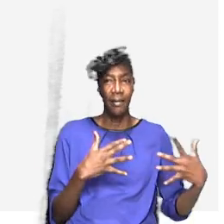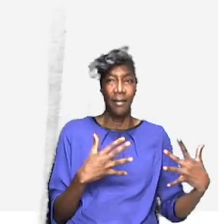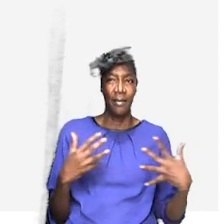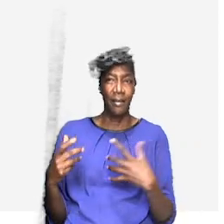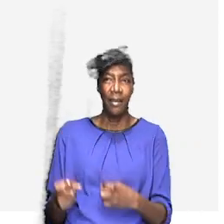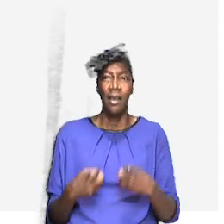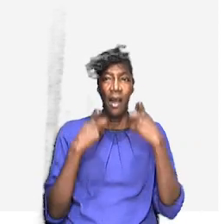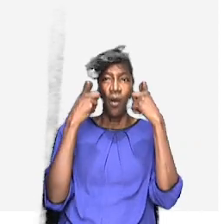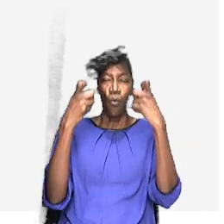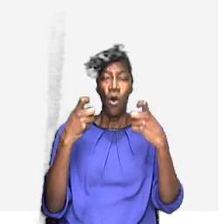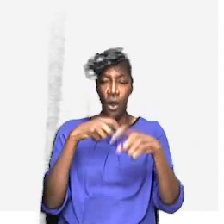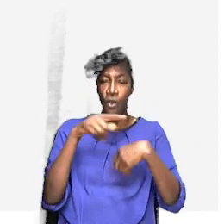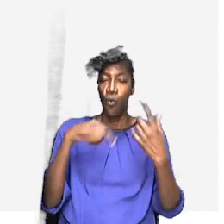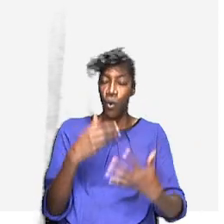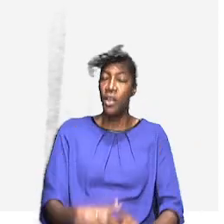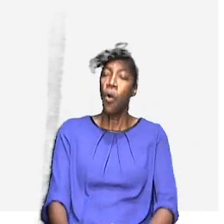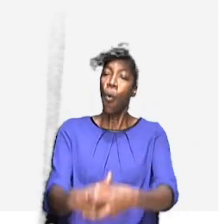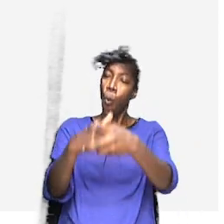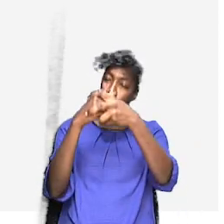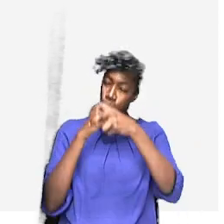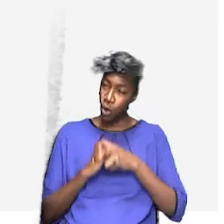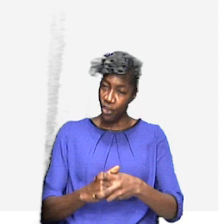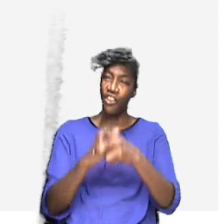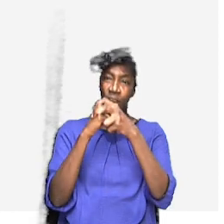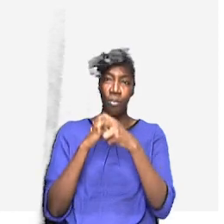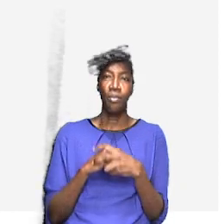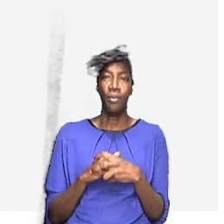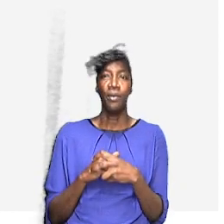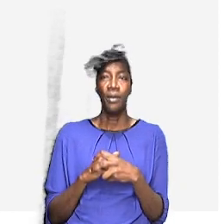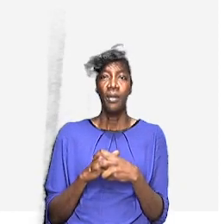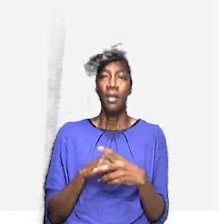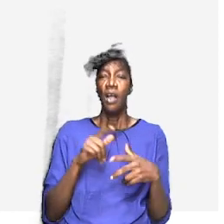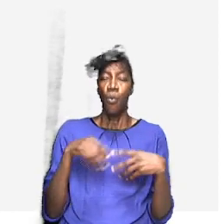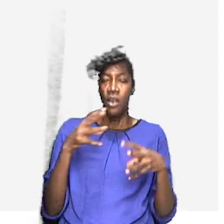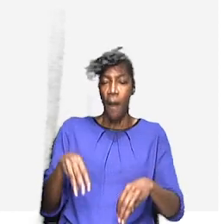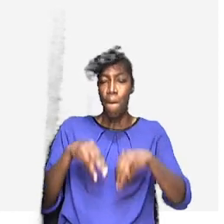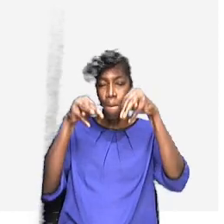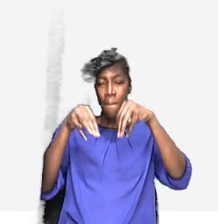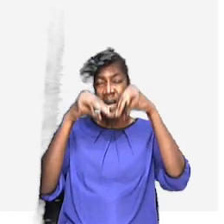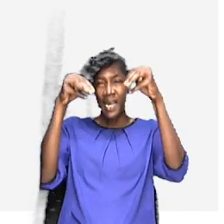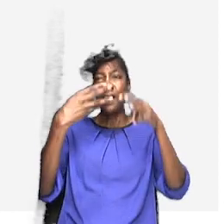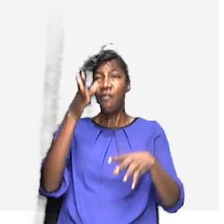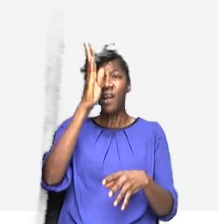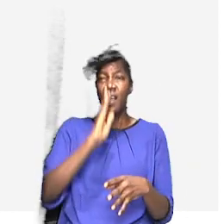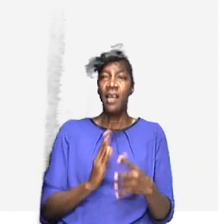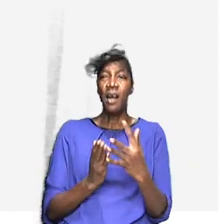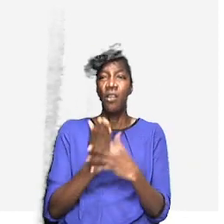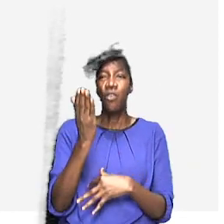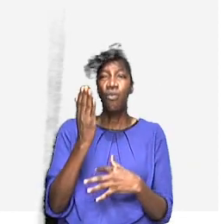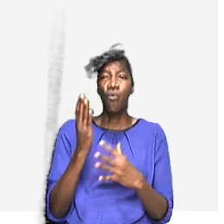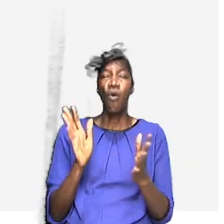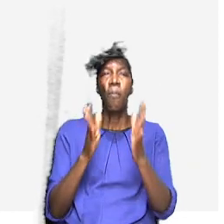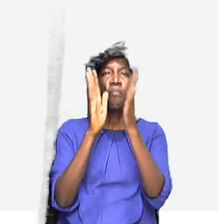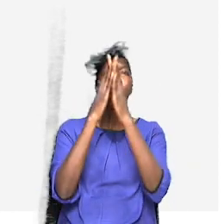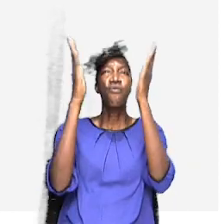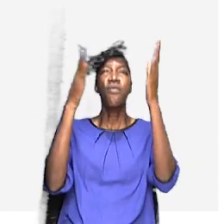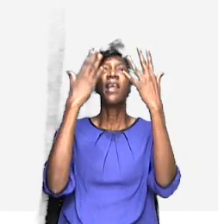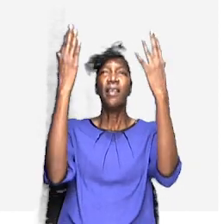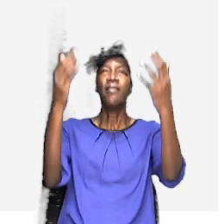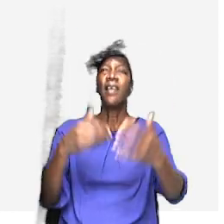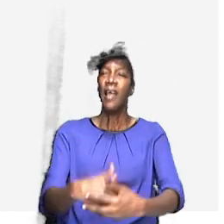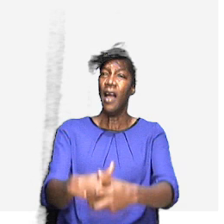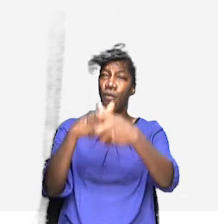are accomplished when you get into the presence of God. When we magnify God through praise and worship, and you know,